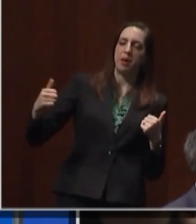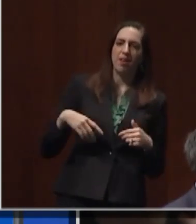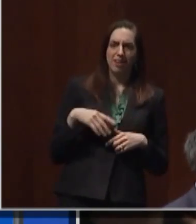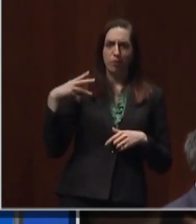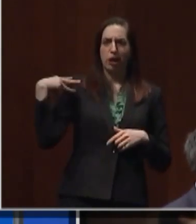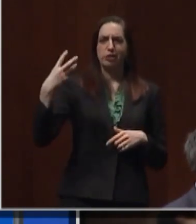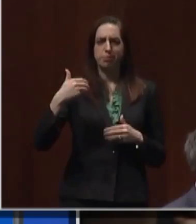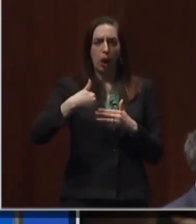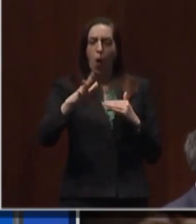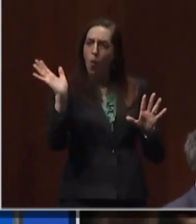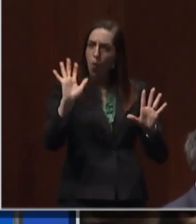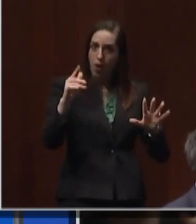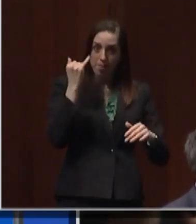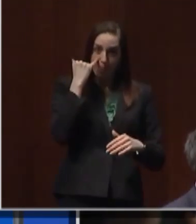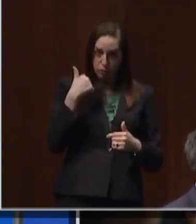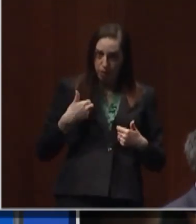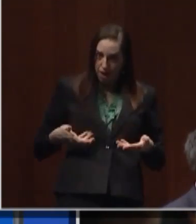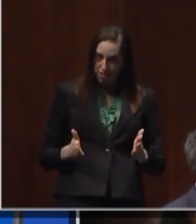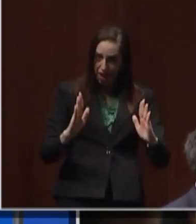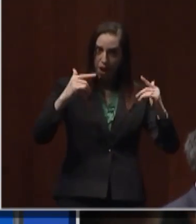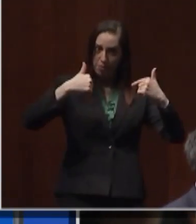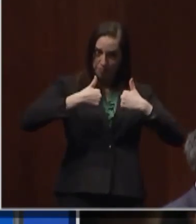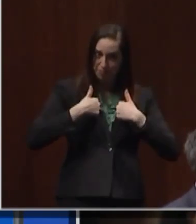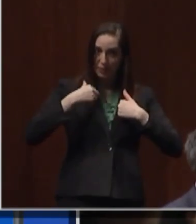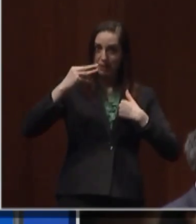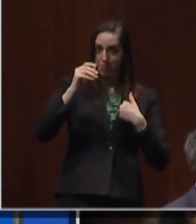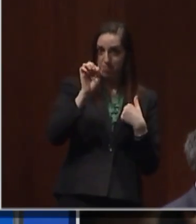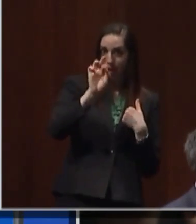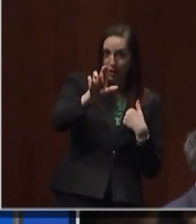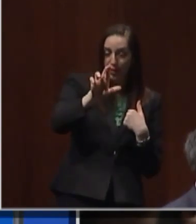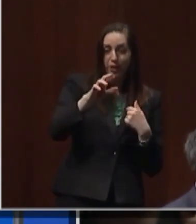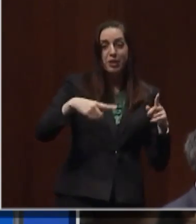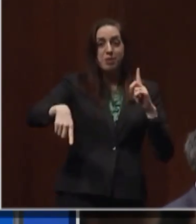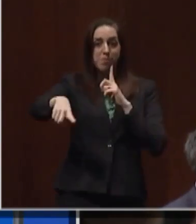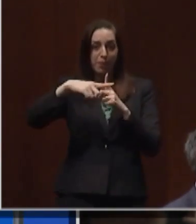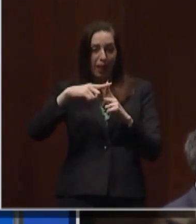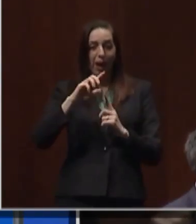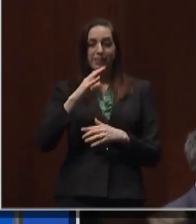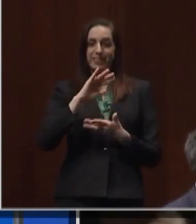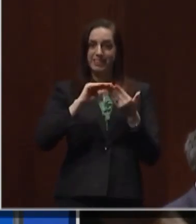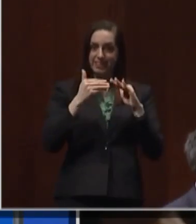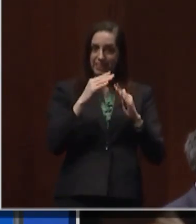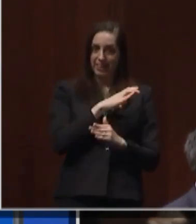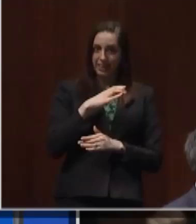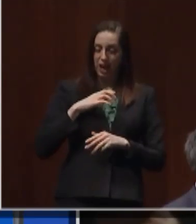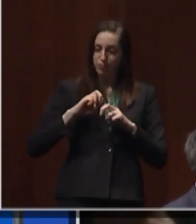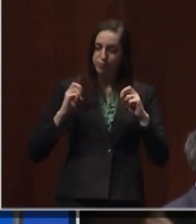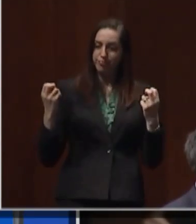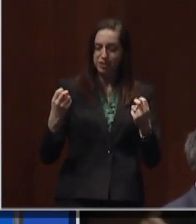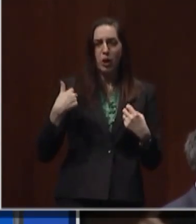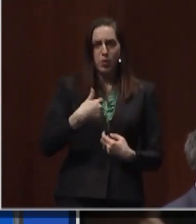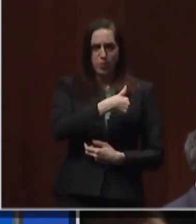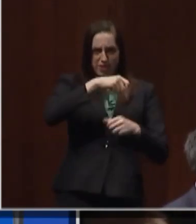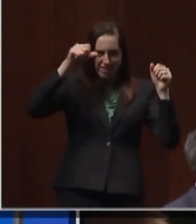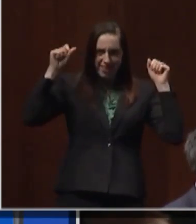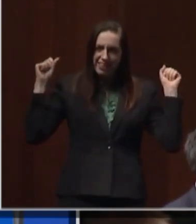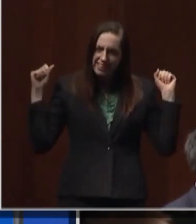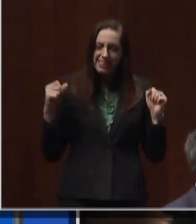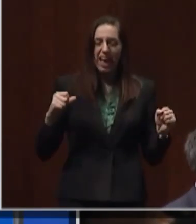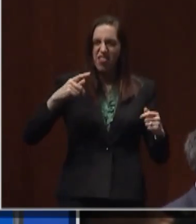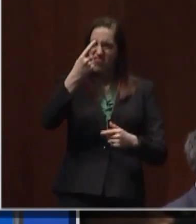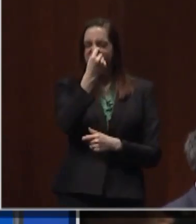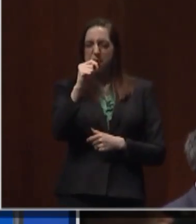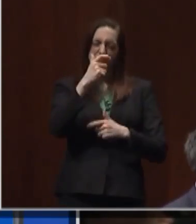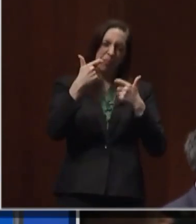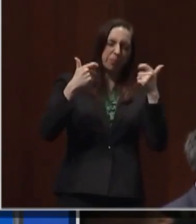the opportunity to be your mayor, as you have, and if city council, if we work with one another, Houston can be the city,